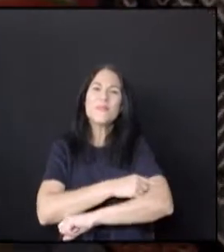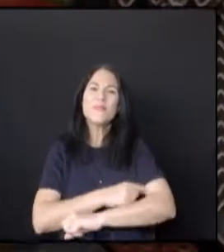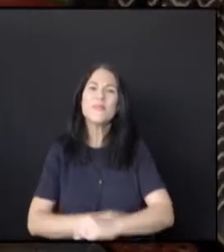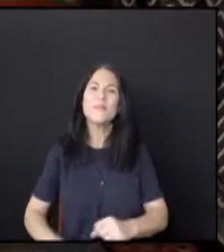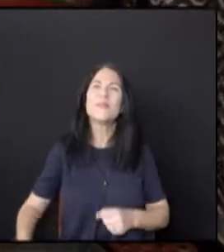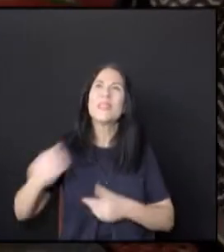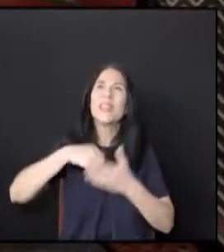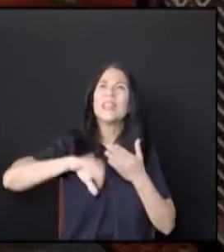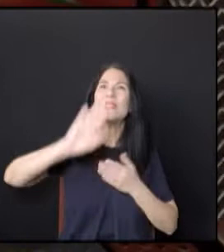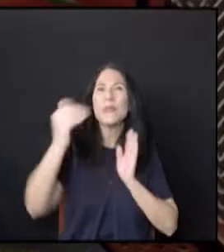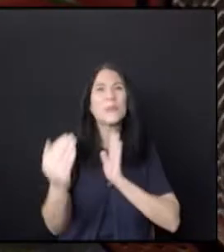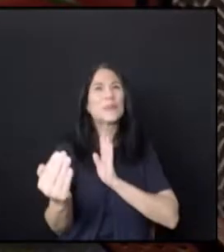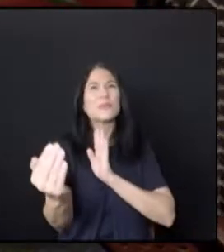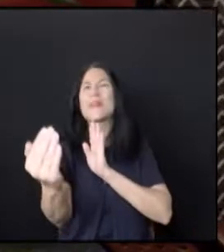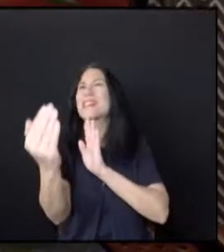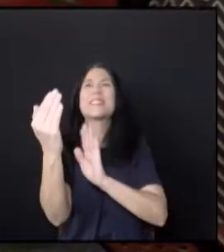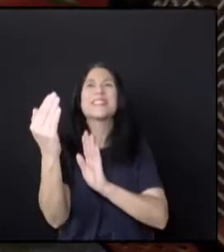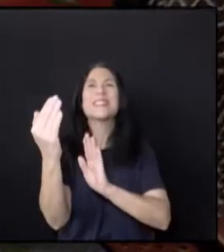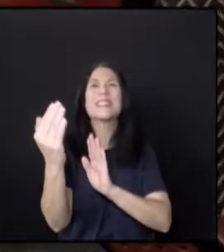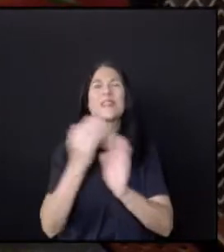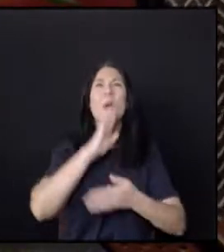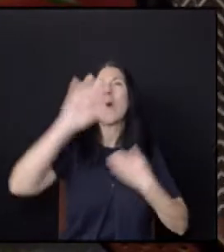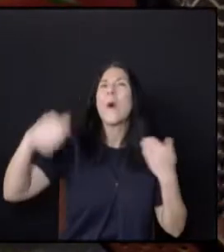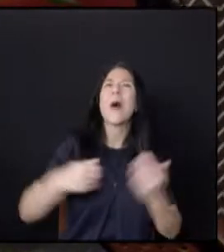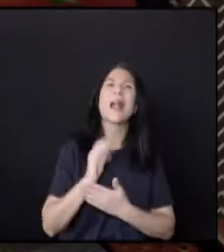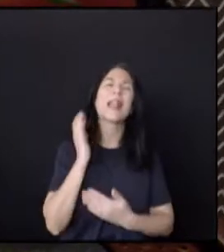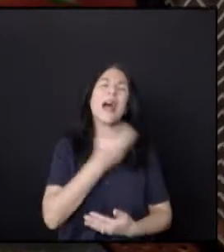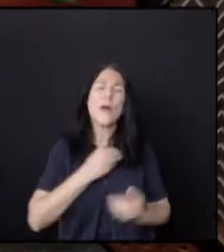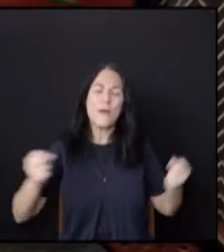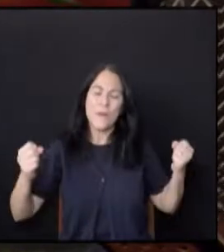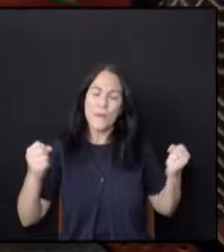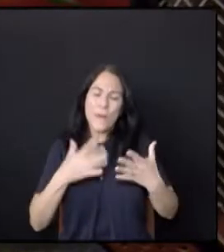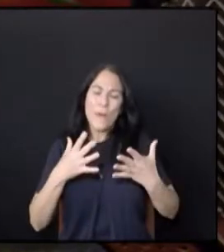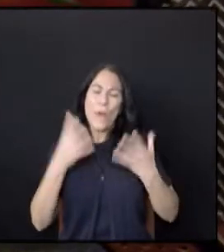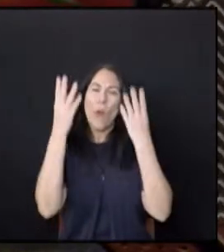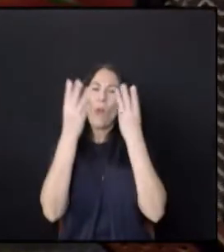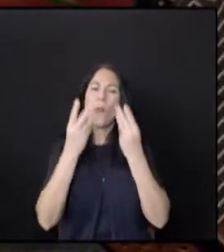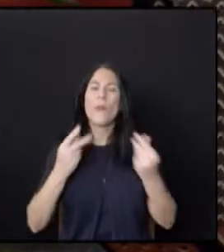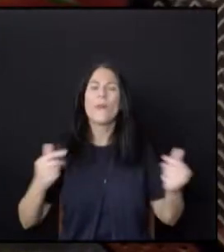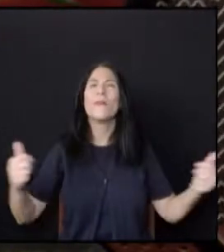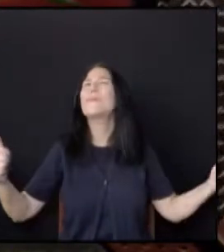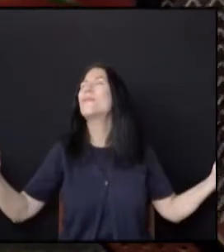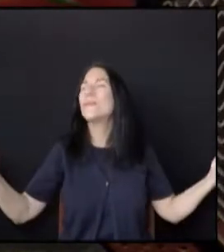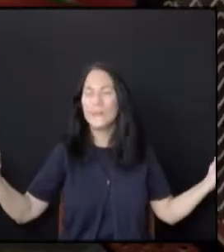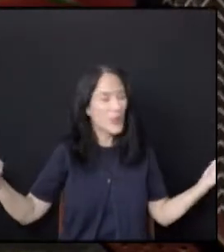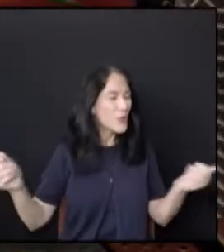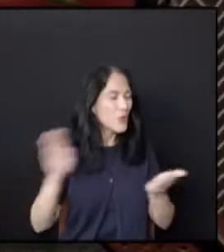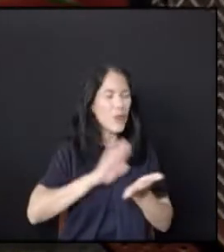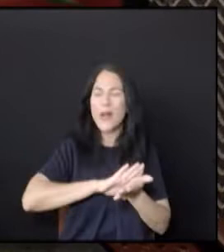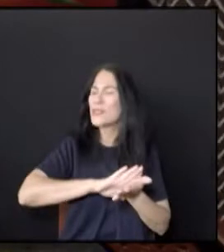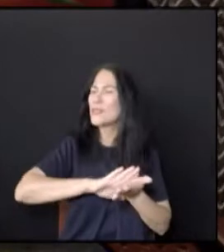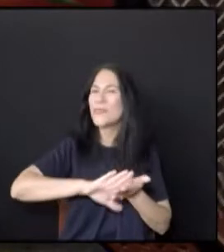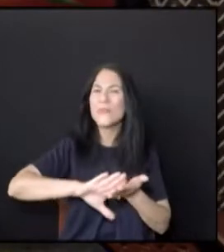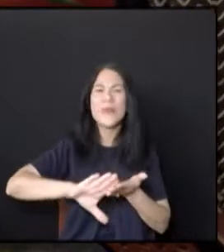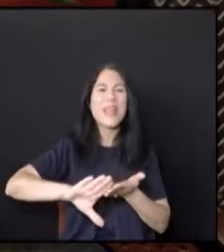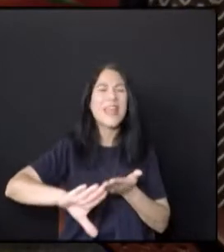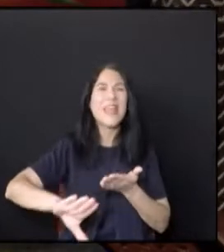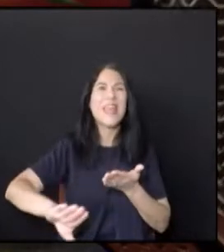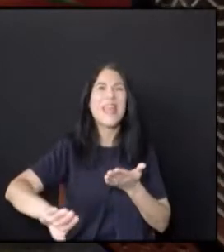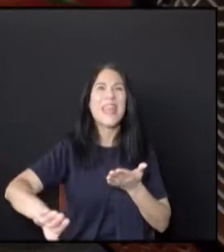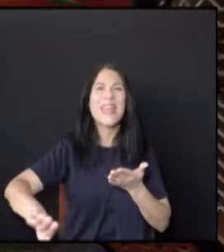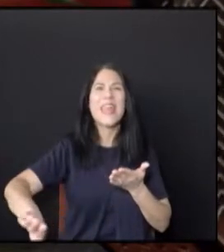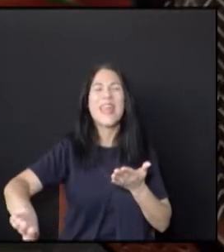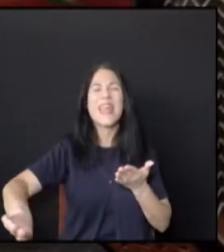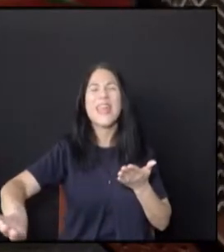In your presence, all our fears are washed away. They're washed away.